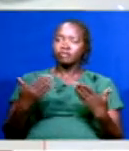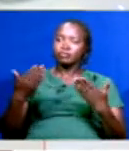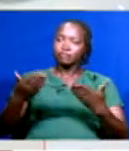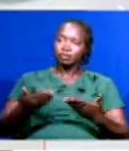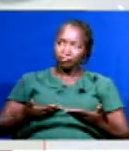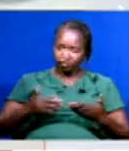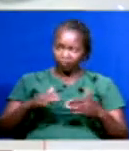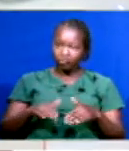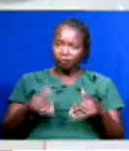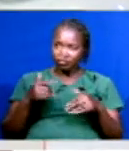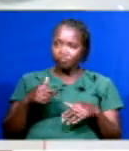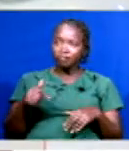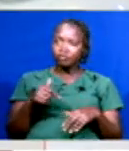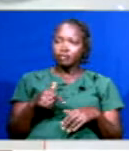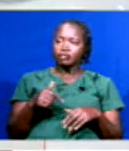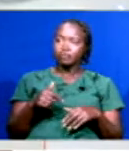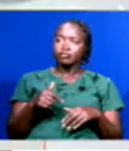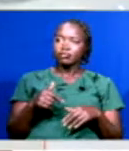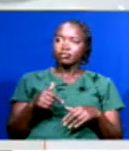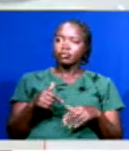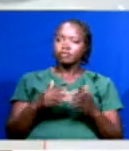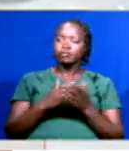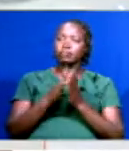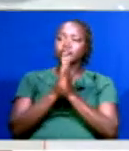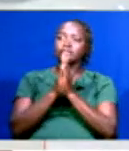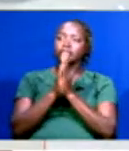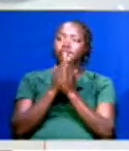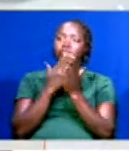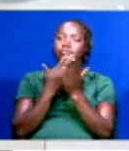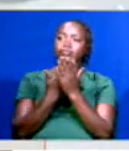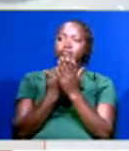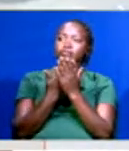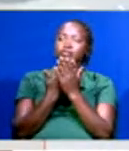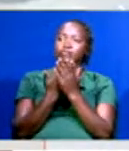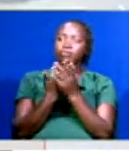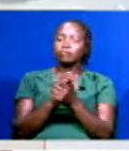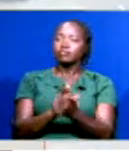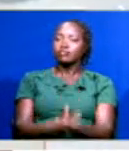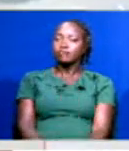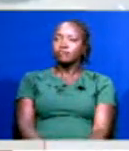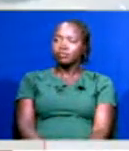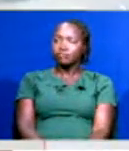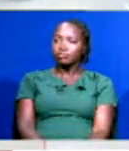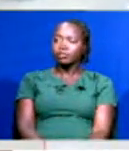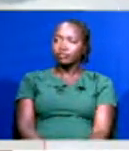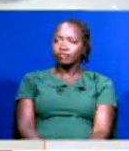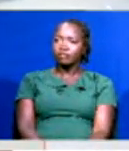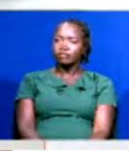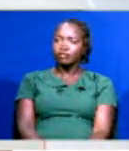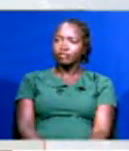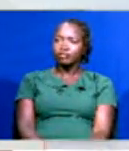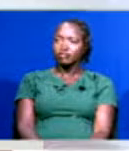mumetugojea. Na kwa maombi yenu, na tumeshukuru. Asanteni sana, Mungu awabariki. Thank you very